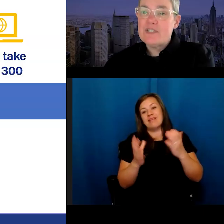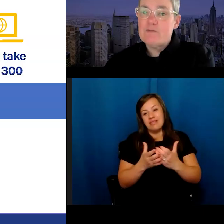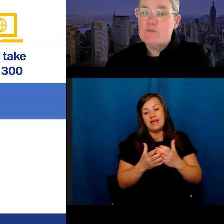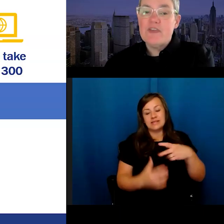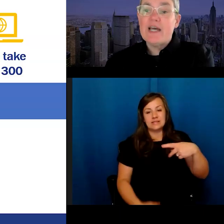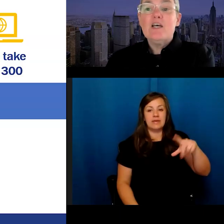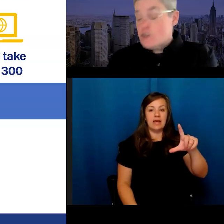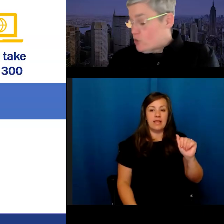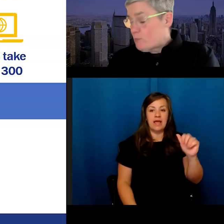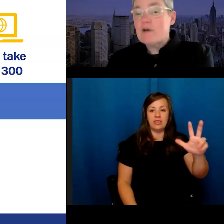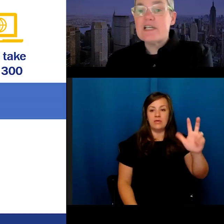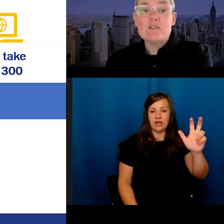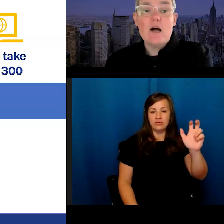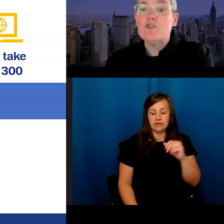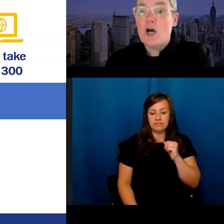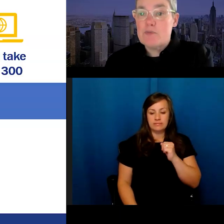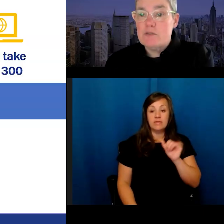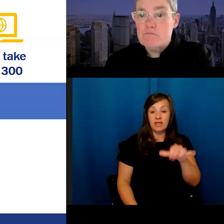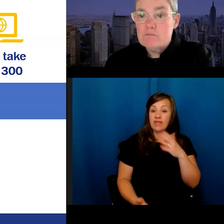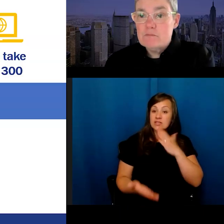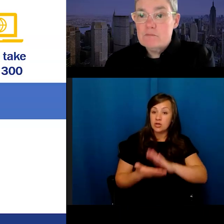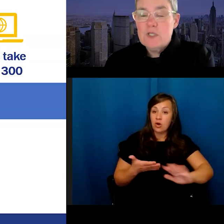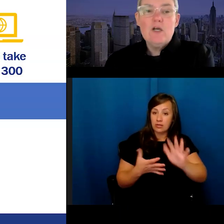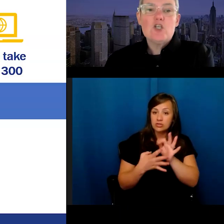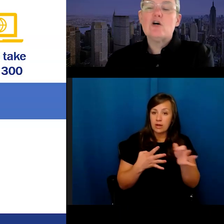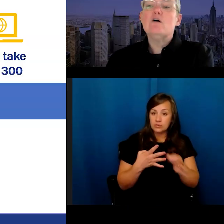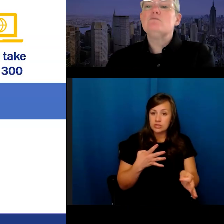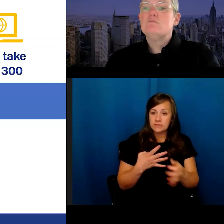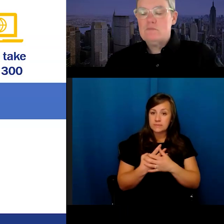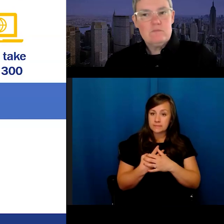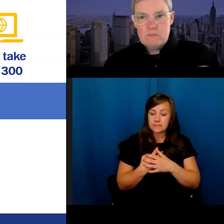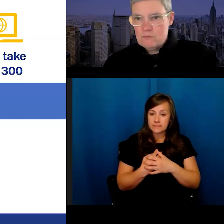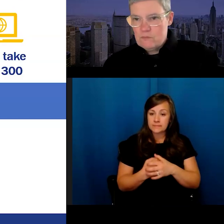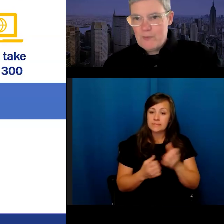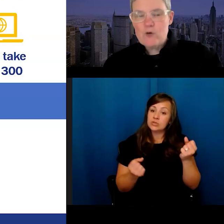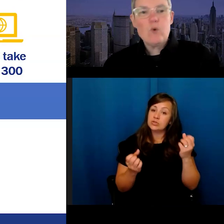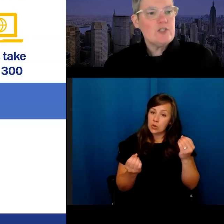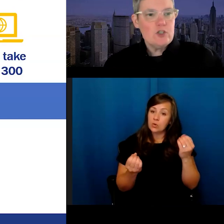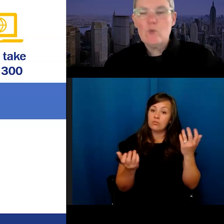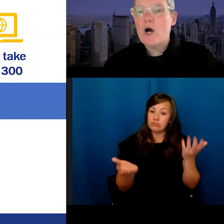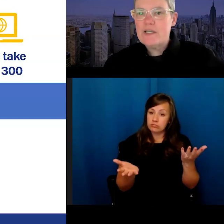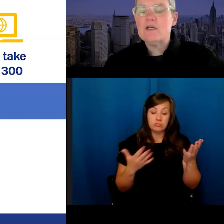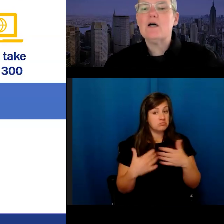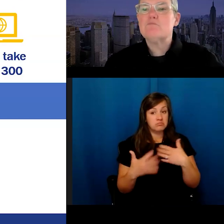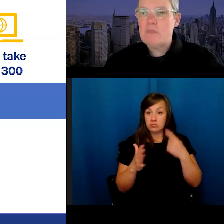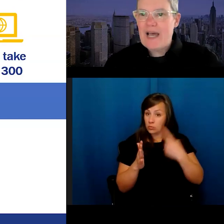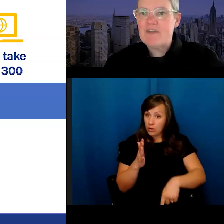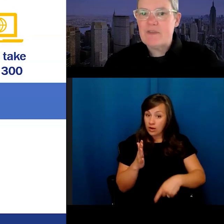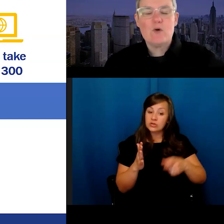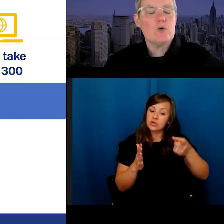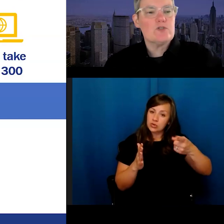and you have to have room for that. Good part is that's a college option. So no matter what, you will wind